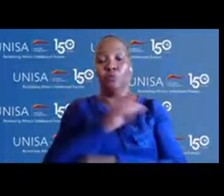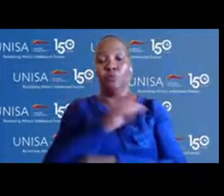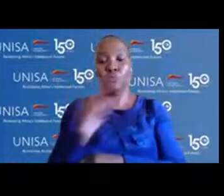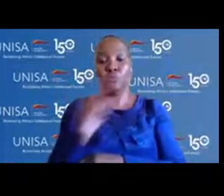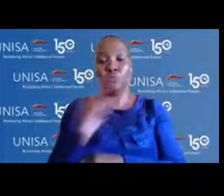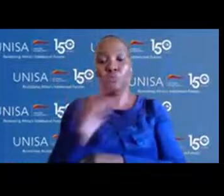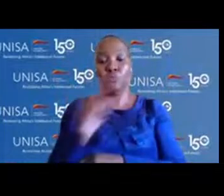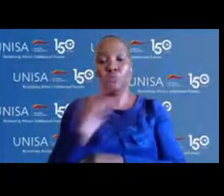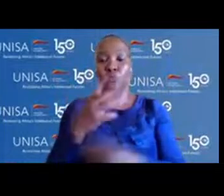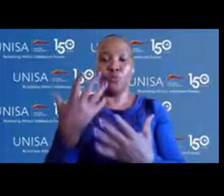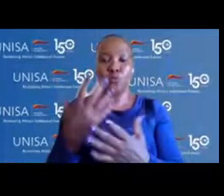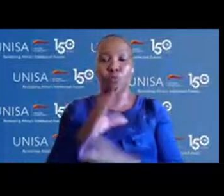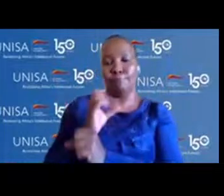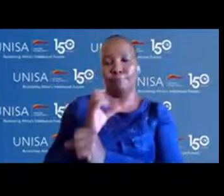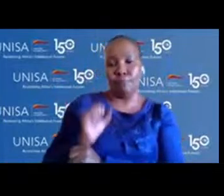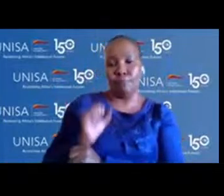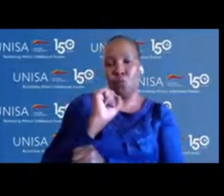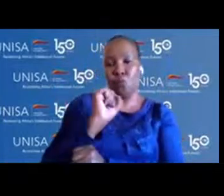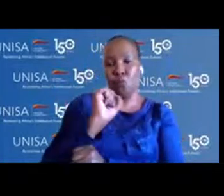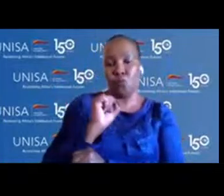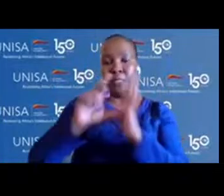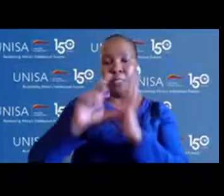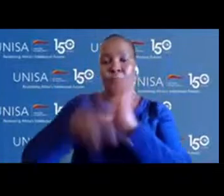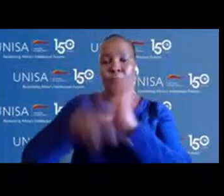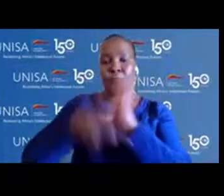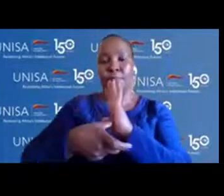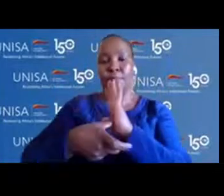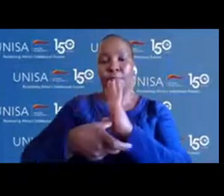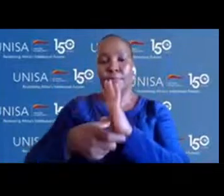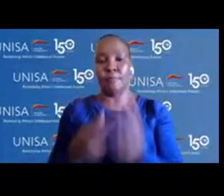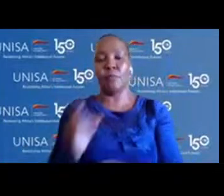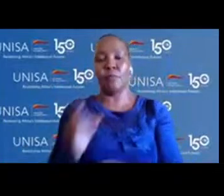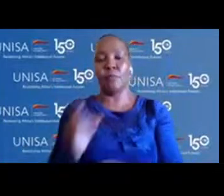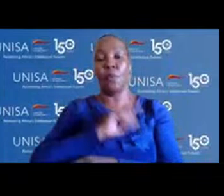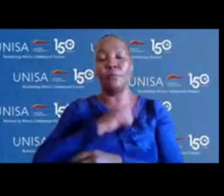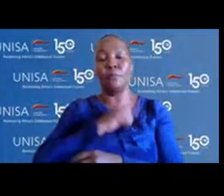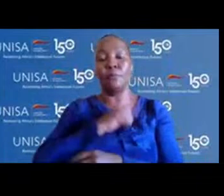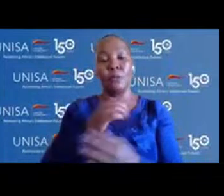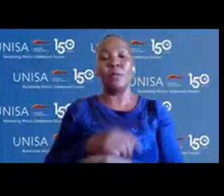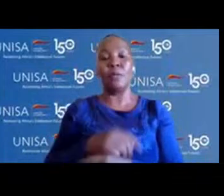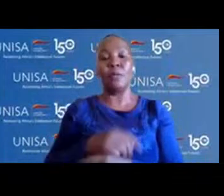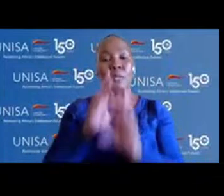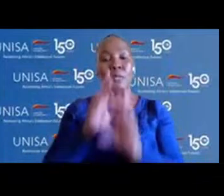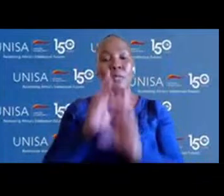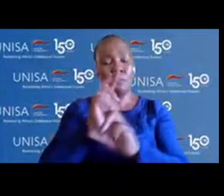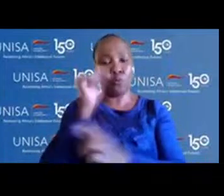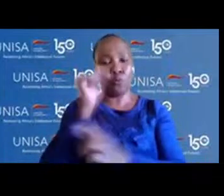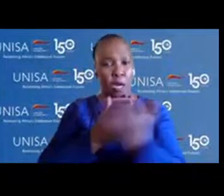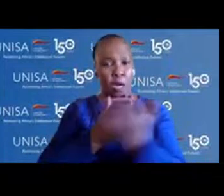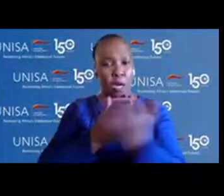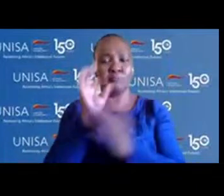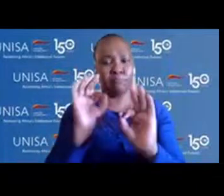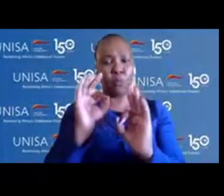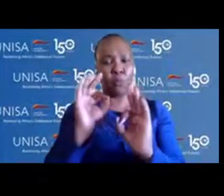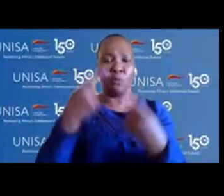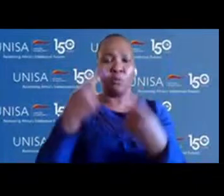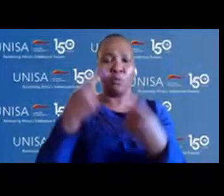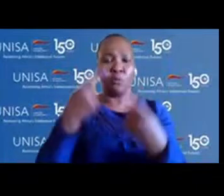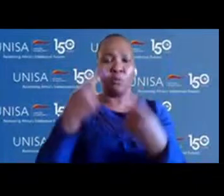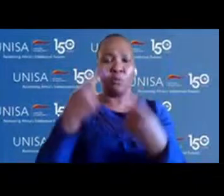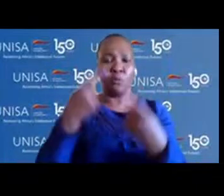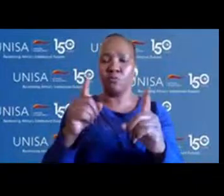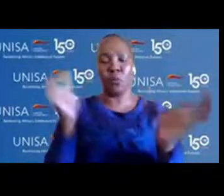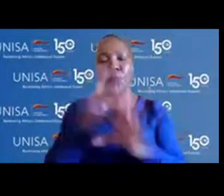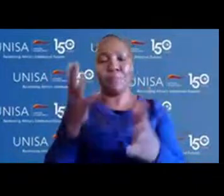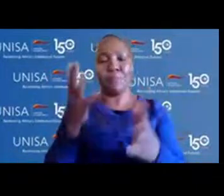or withhold your disabilities. While we respect your rights to disclose or not to disclose, please remember